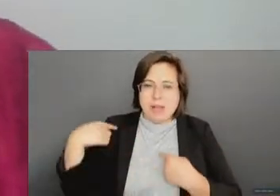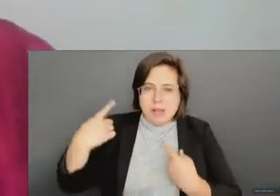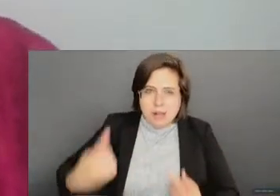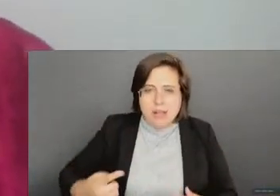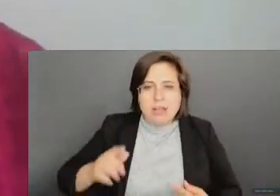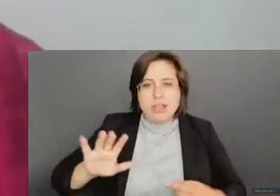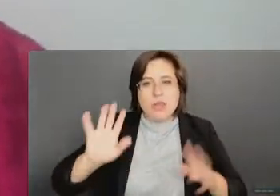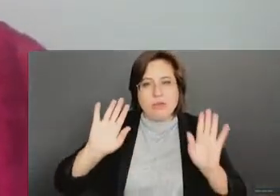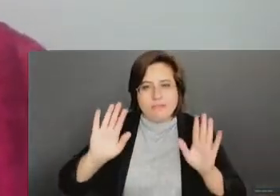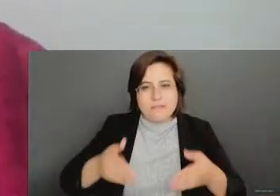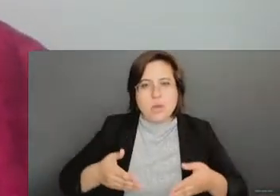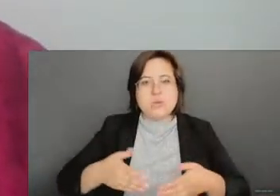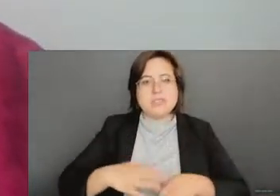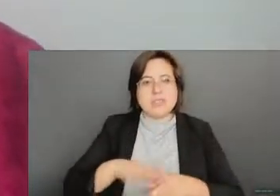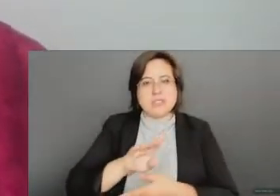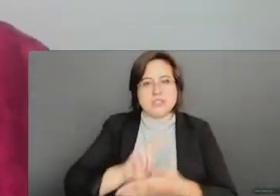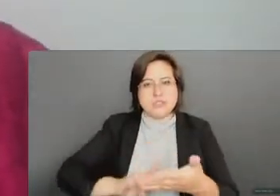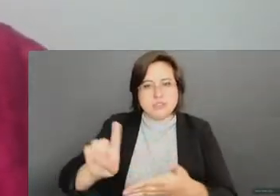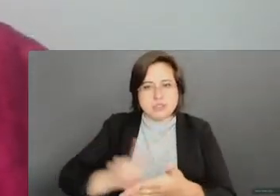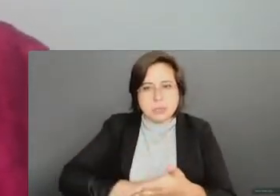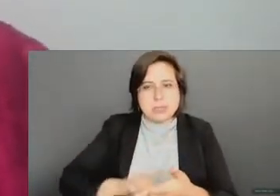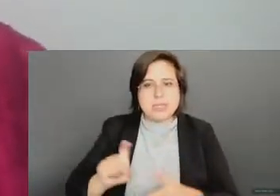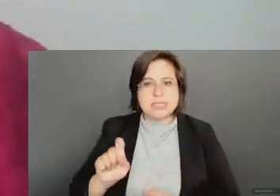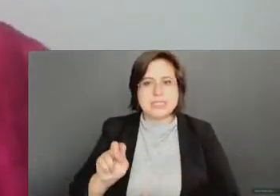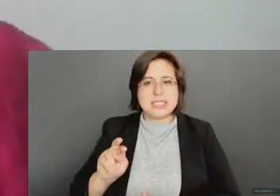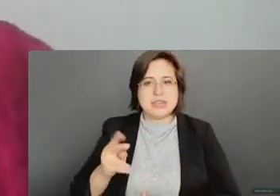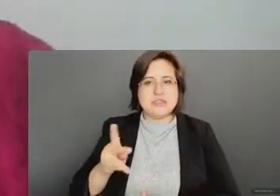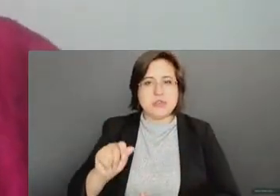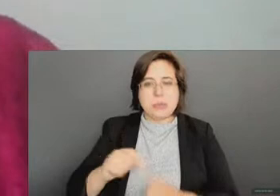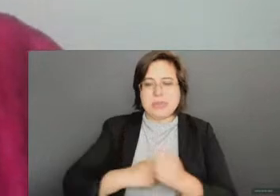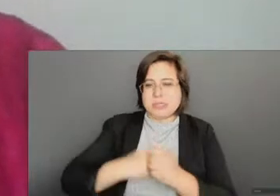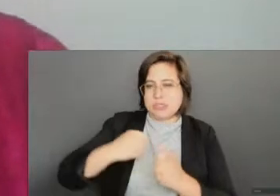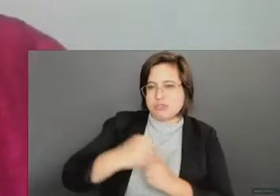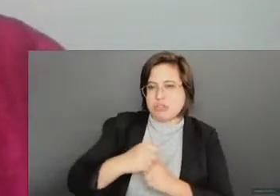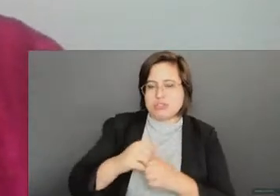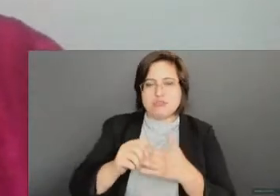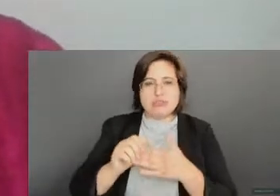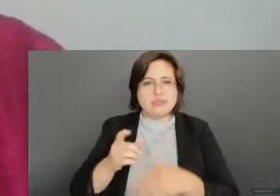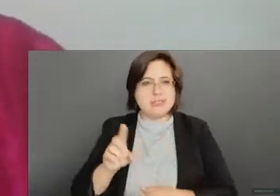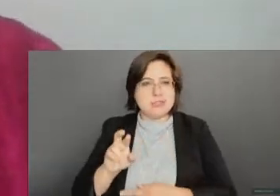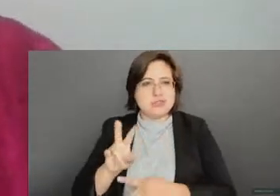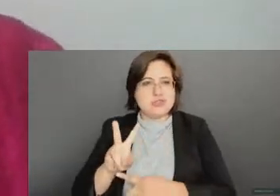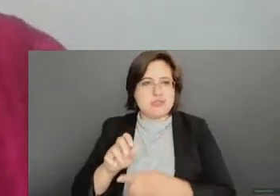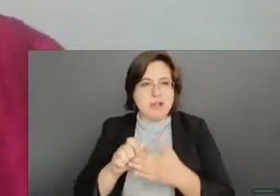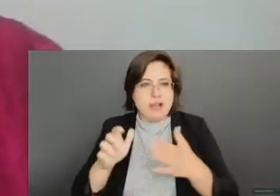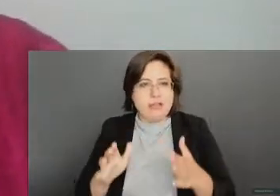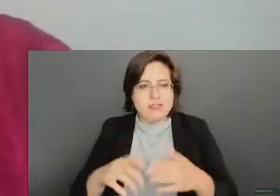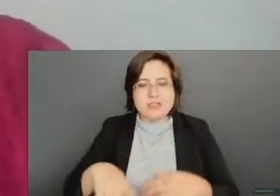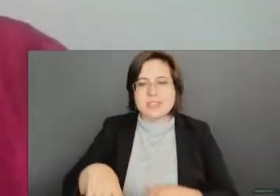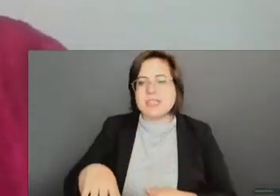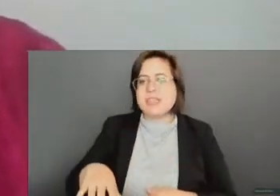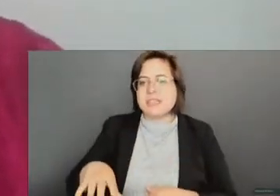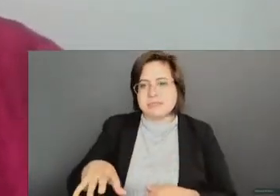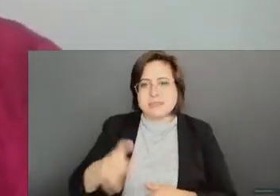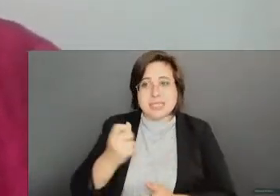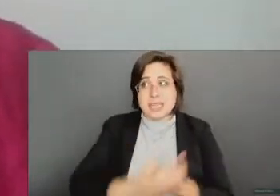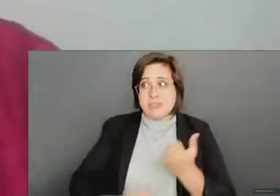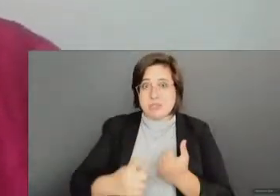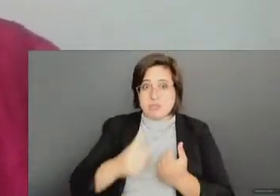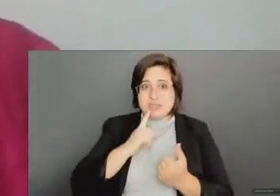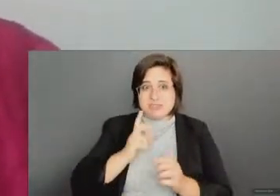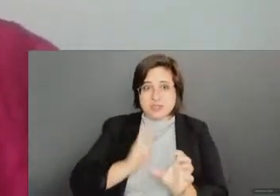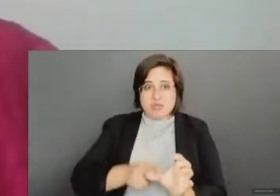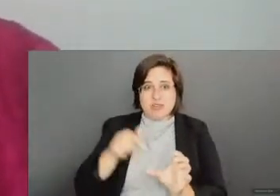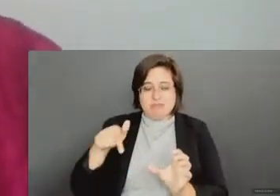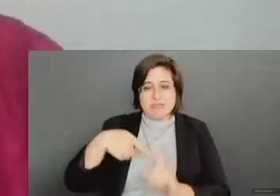on discriminations and xenophobia and structural drivers. And then everybody joined them actually this